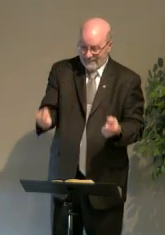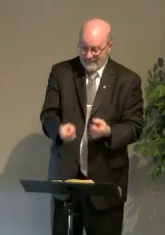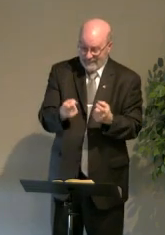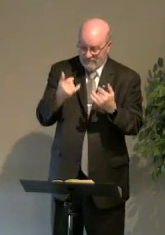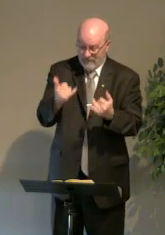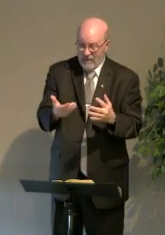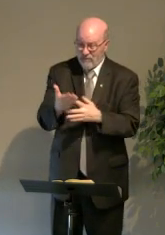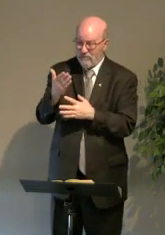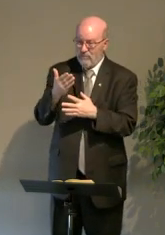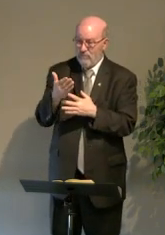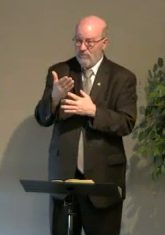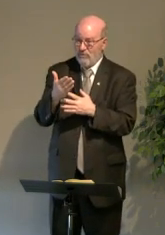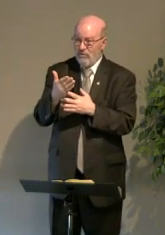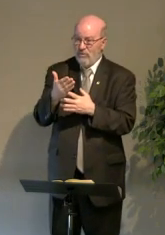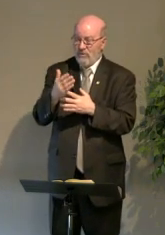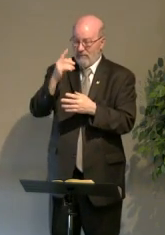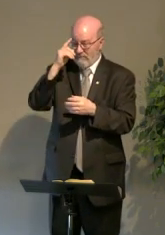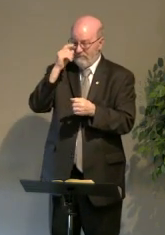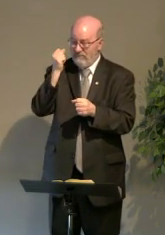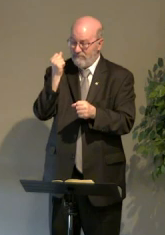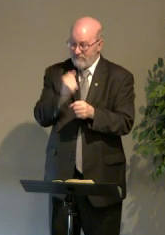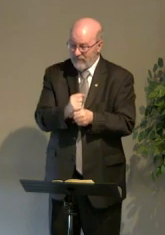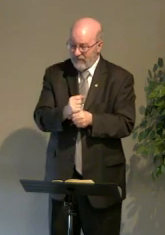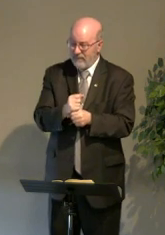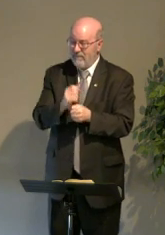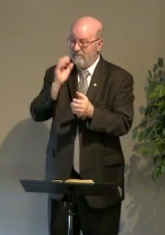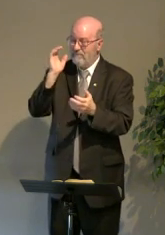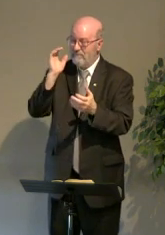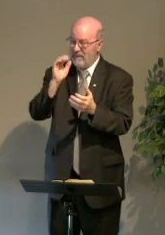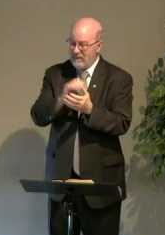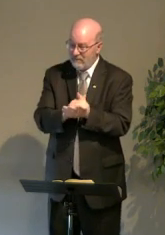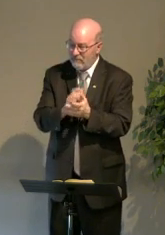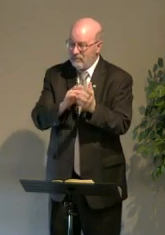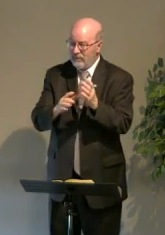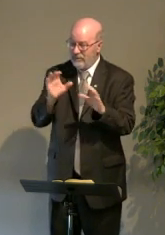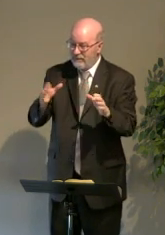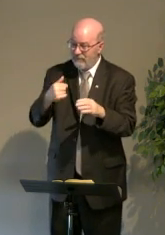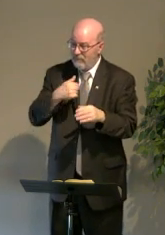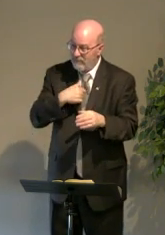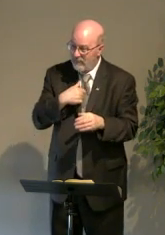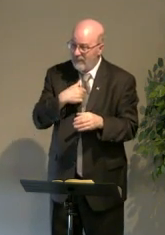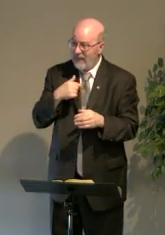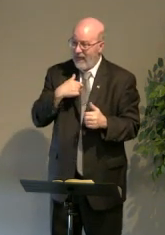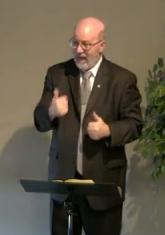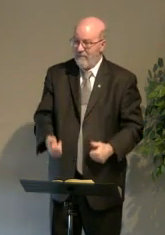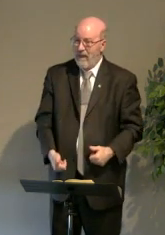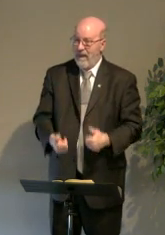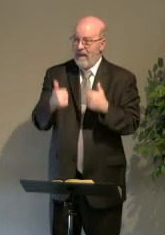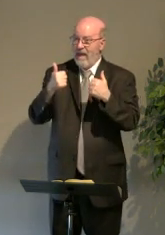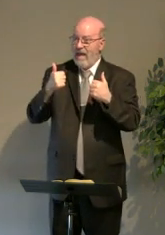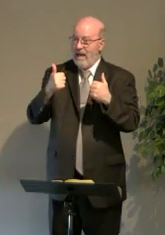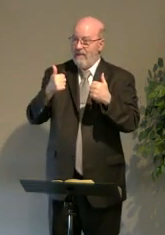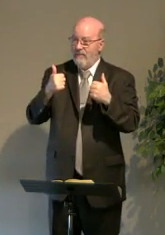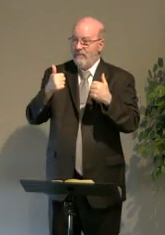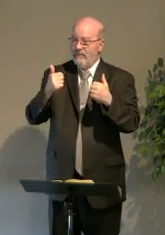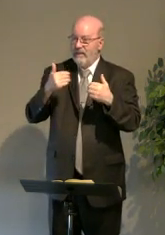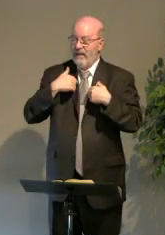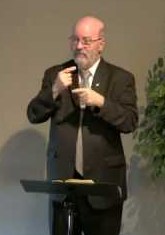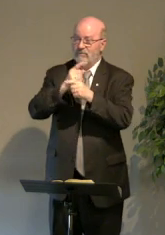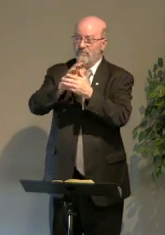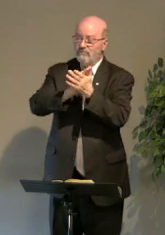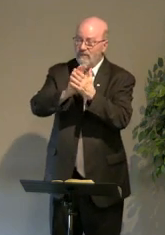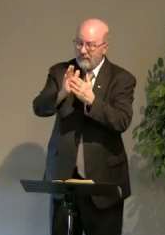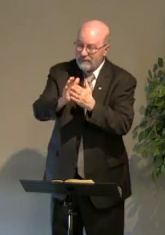sins, but through the act of faith, believing in what Jesus did for me, I'm alive, and I have the